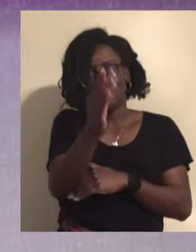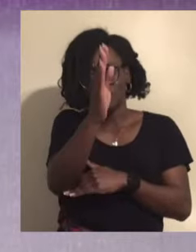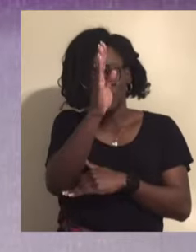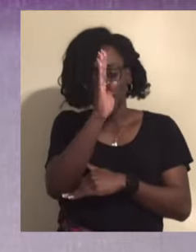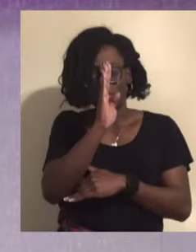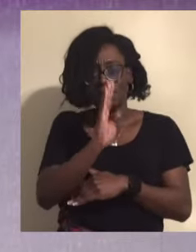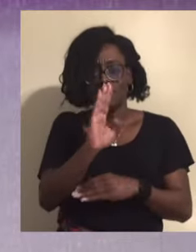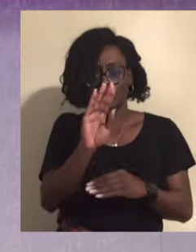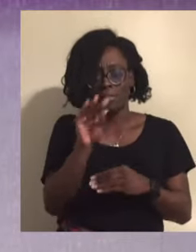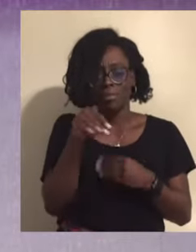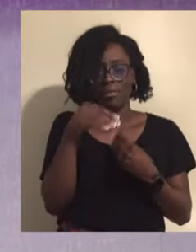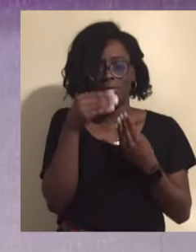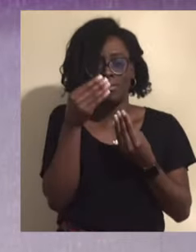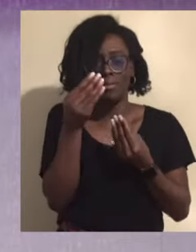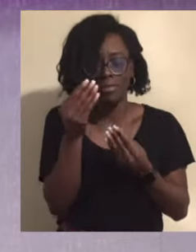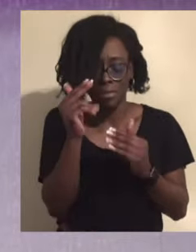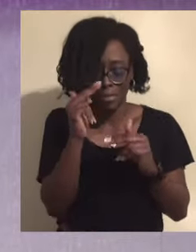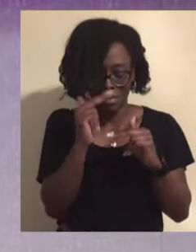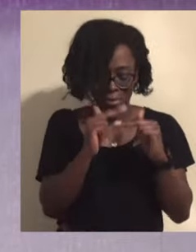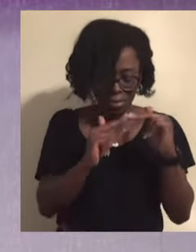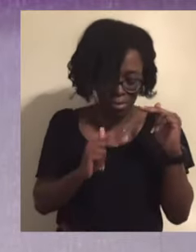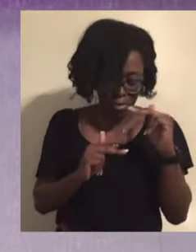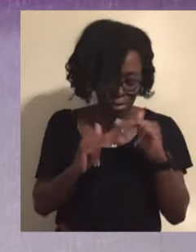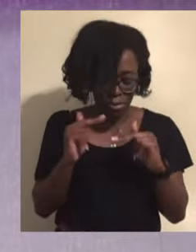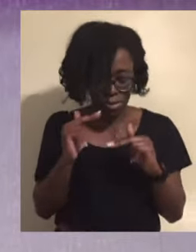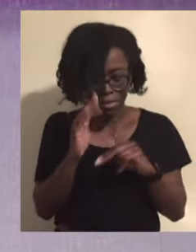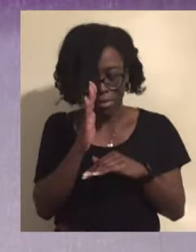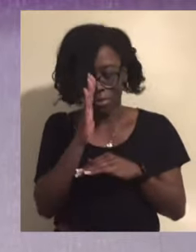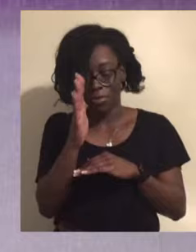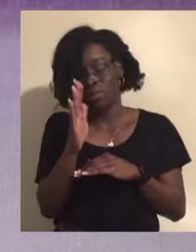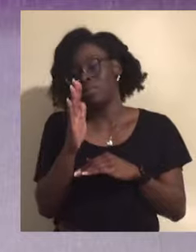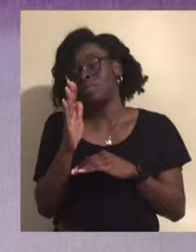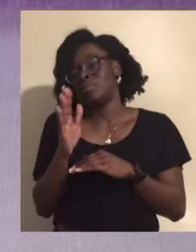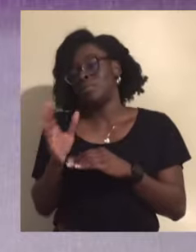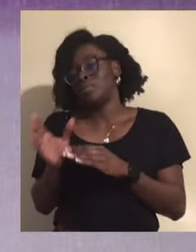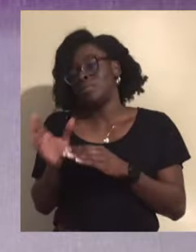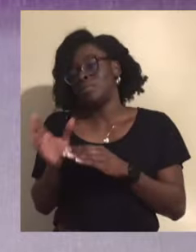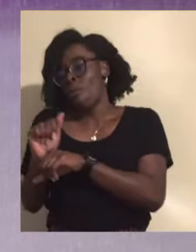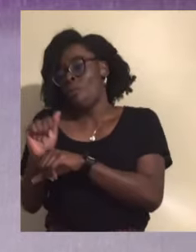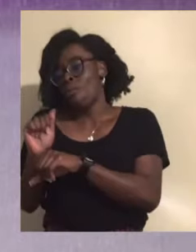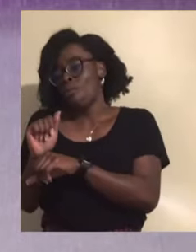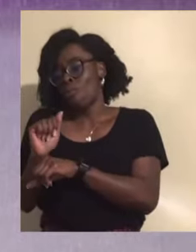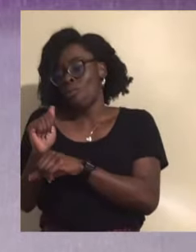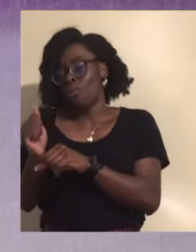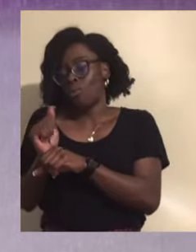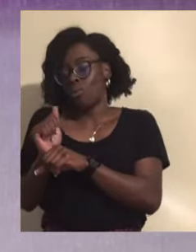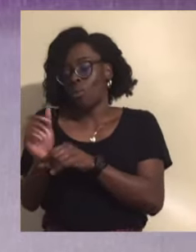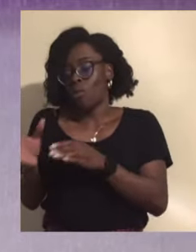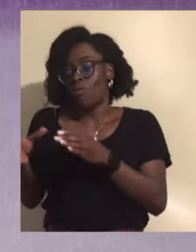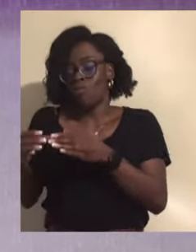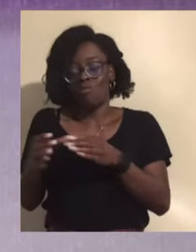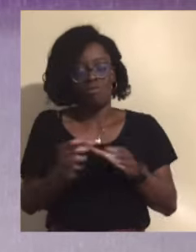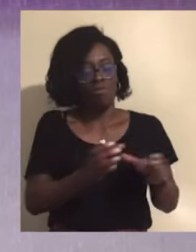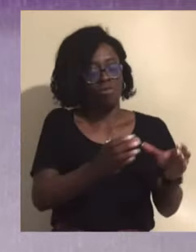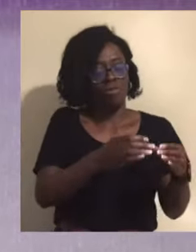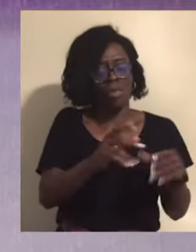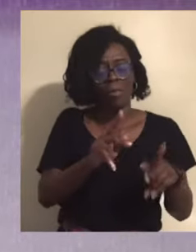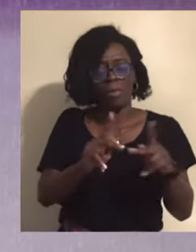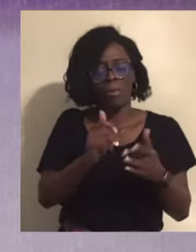some co-workers and some co-laborers around you, people to build with, people who